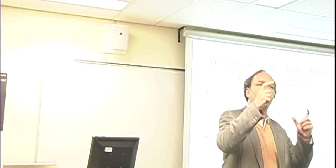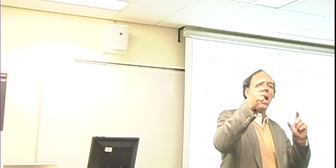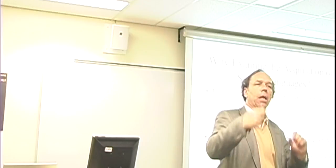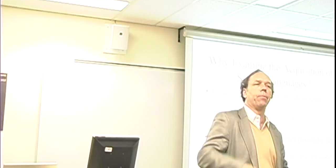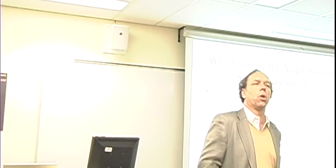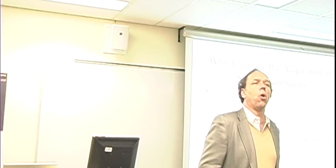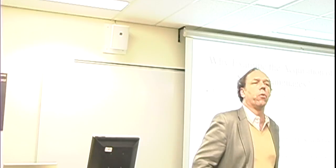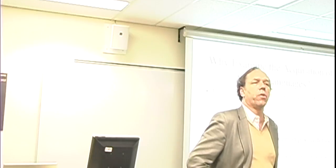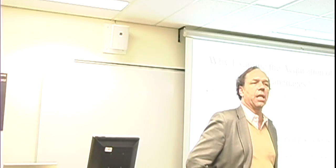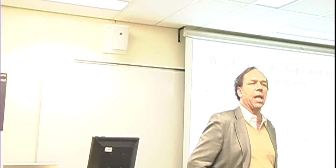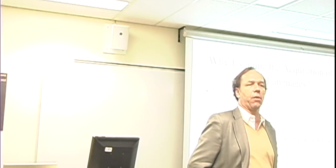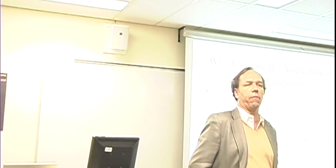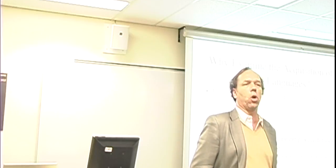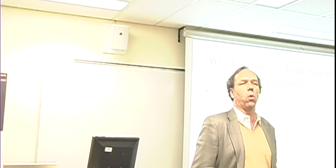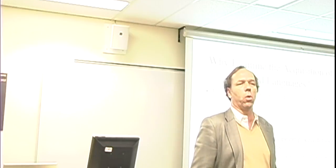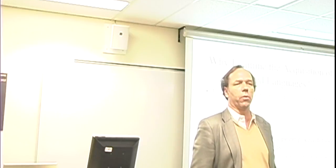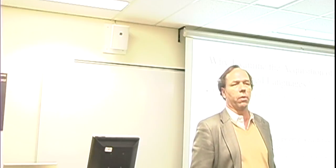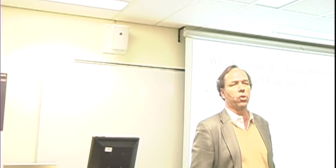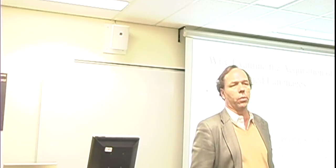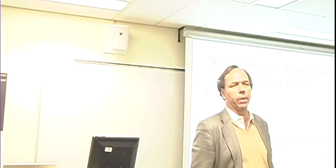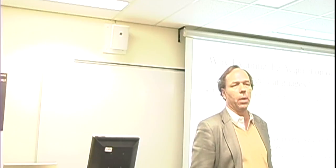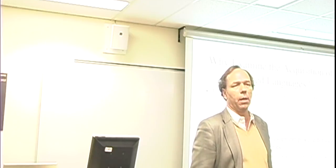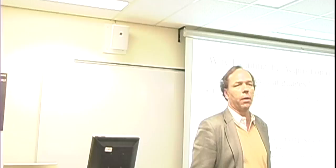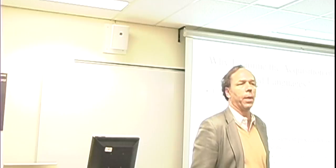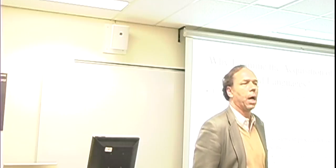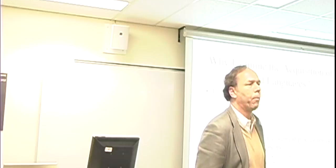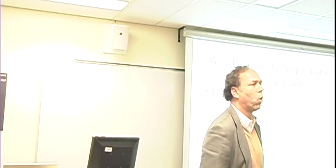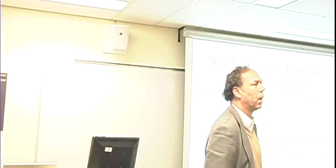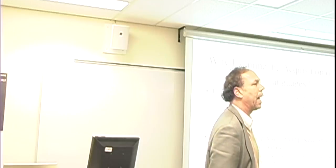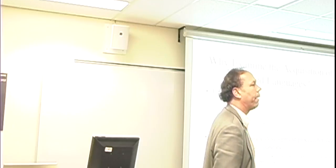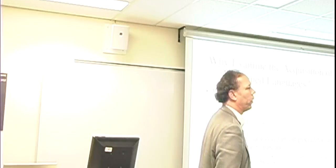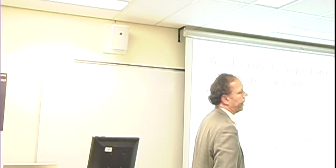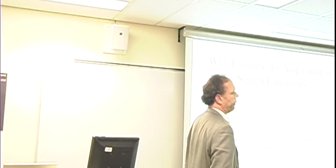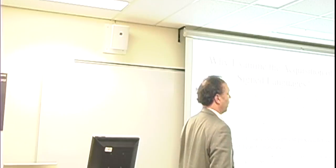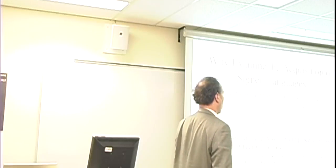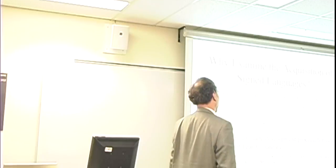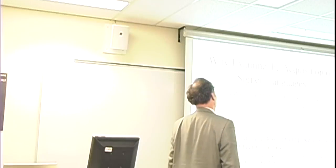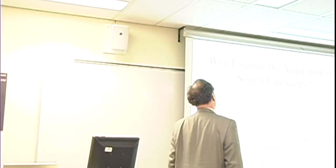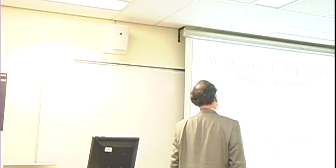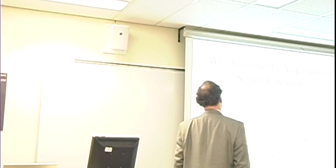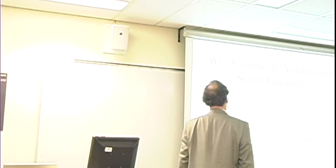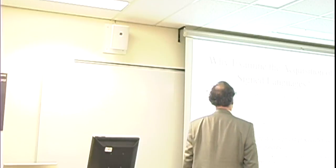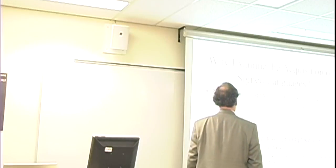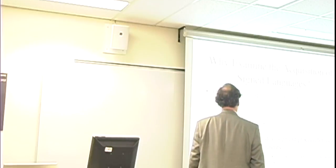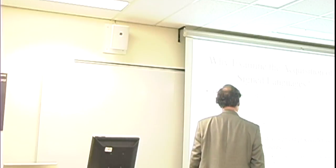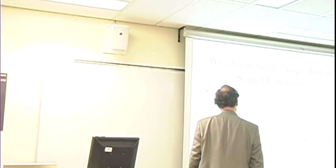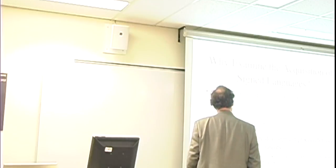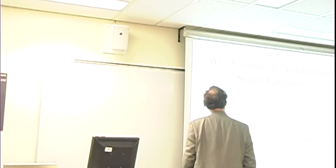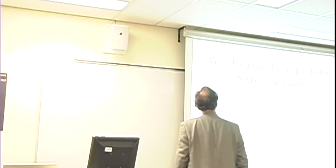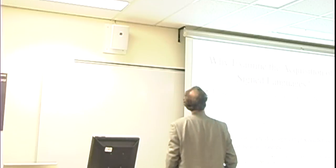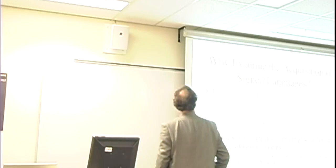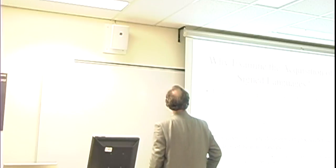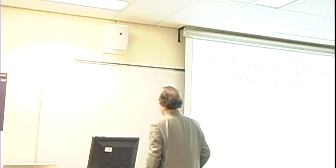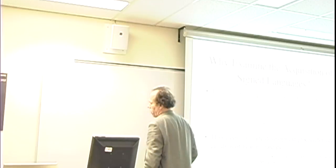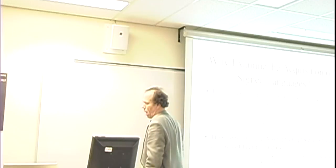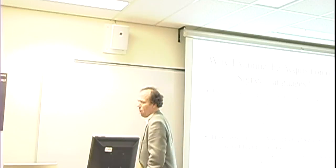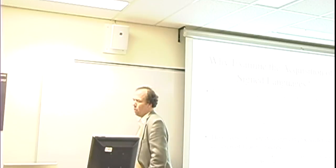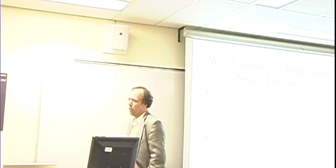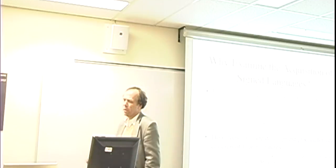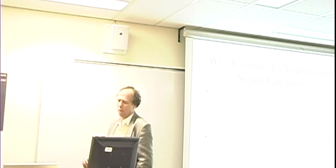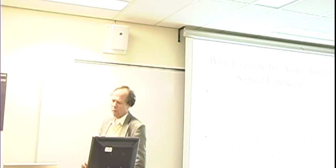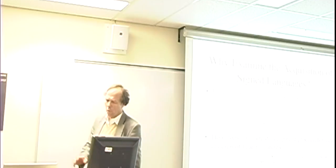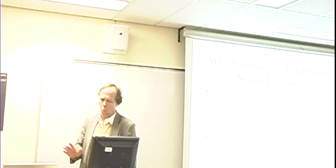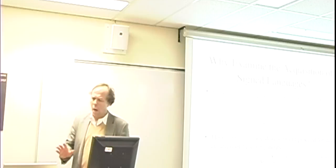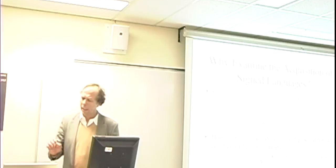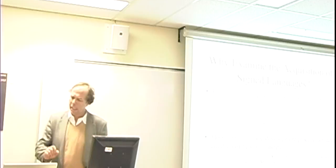has developed over successive cohorts of children, has become more elaborated over successive cohorts.